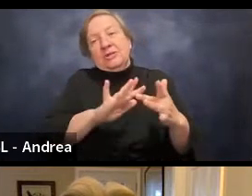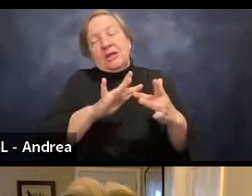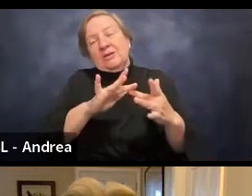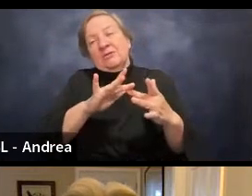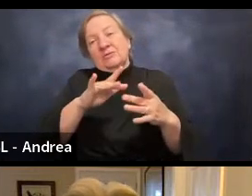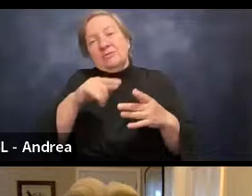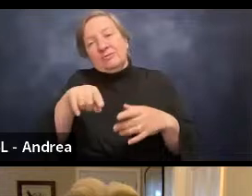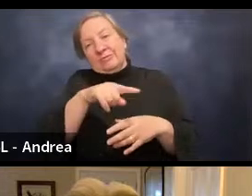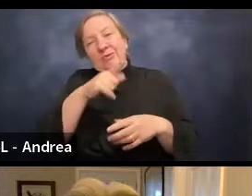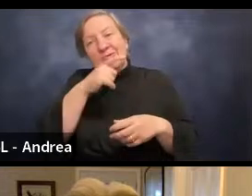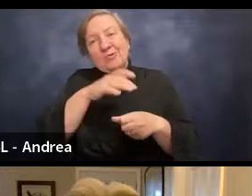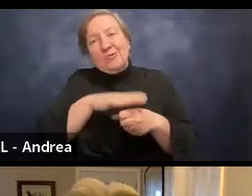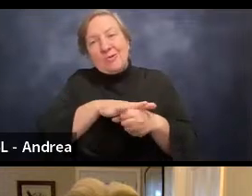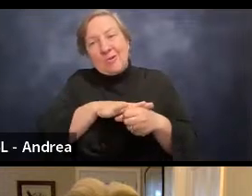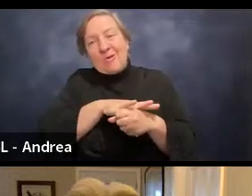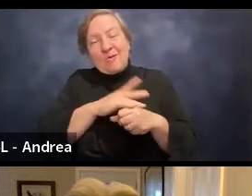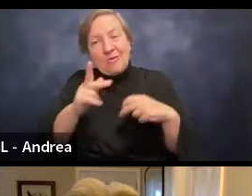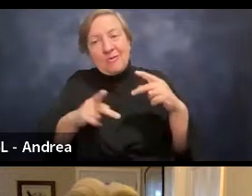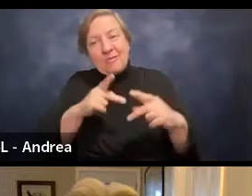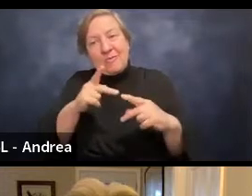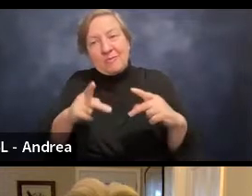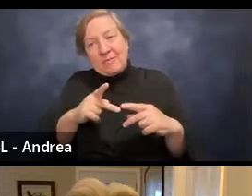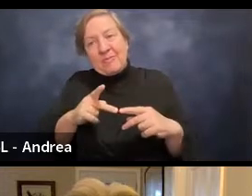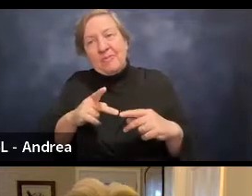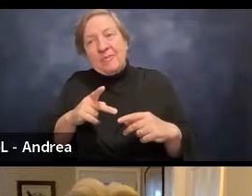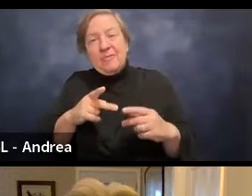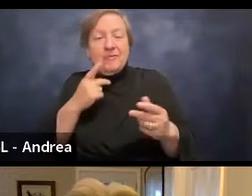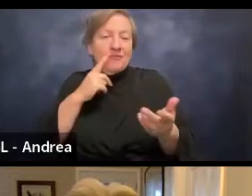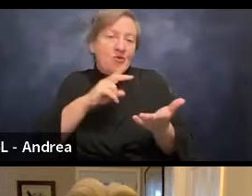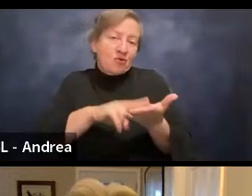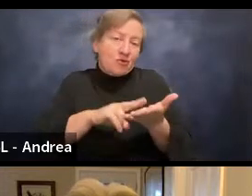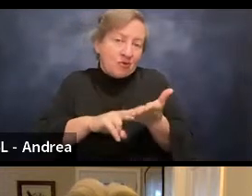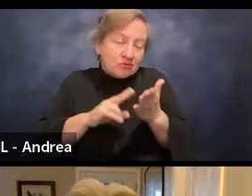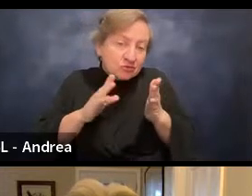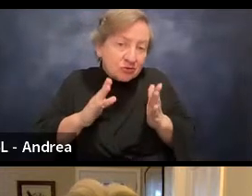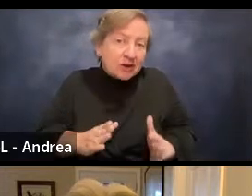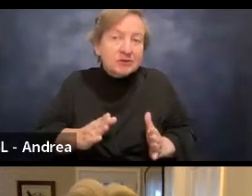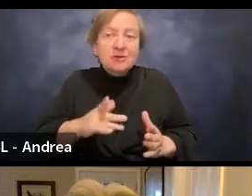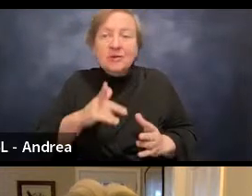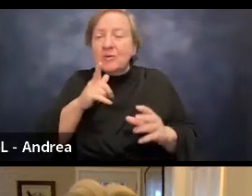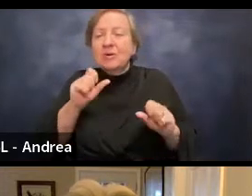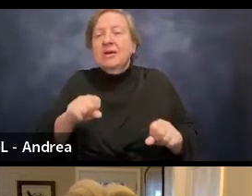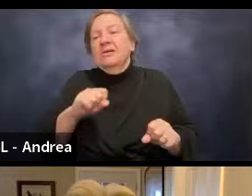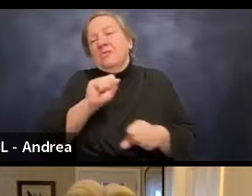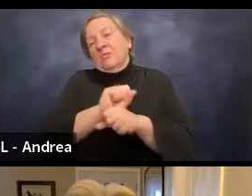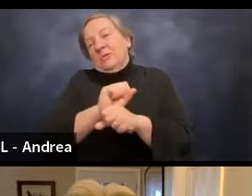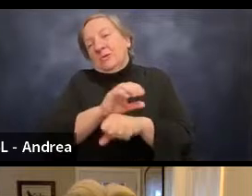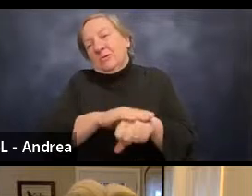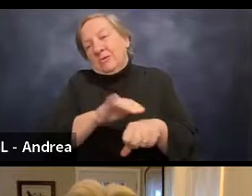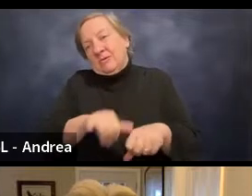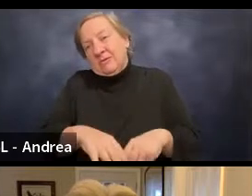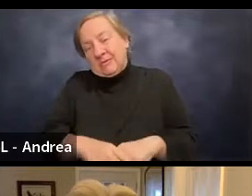local population of contractors who can work on this thing.